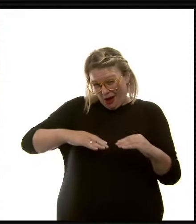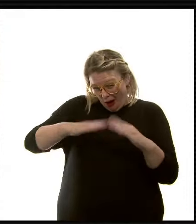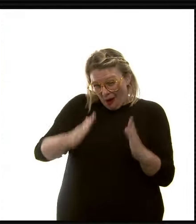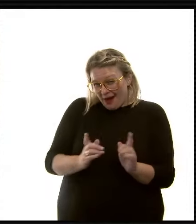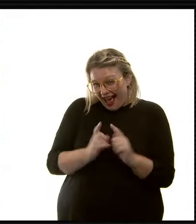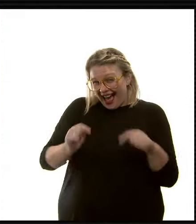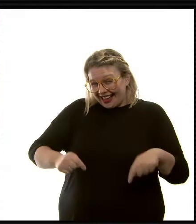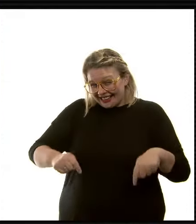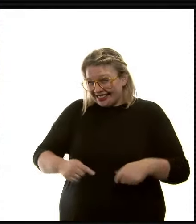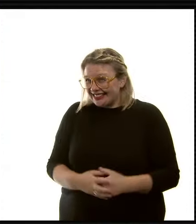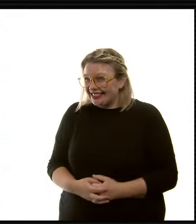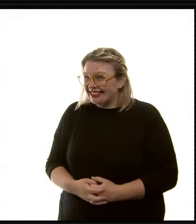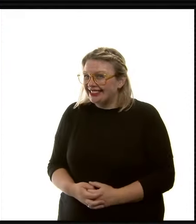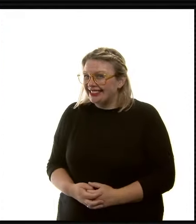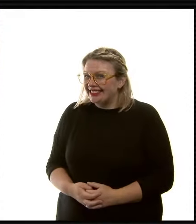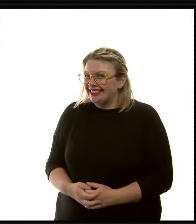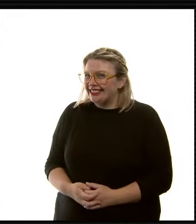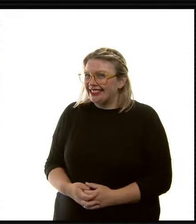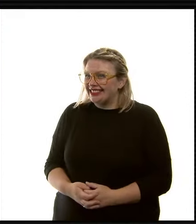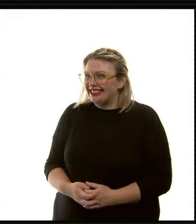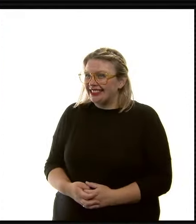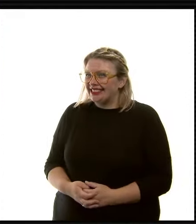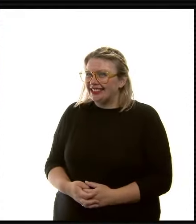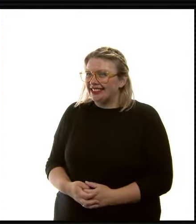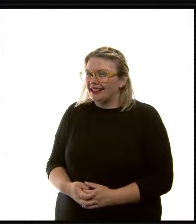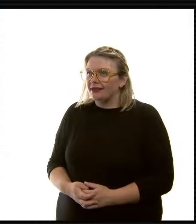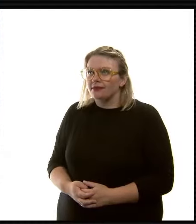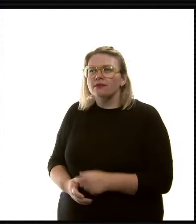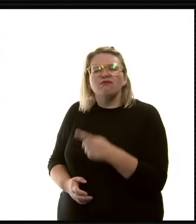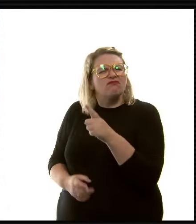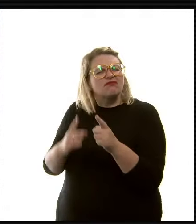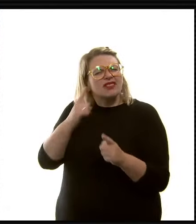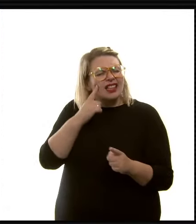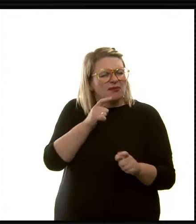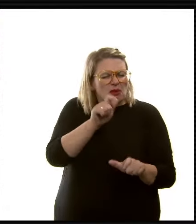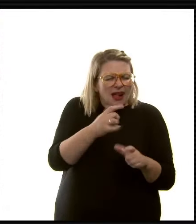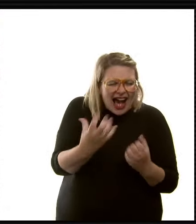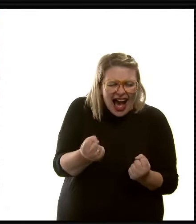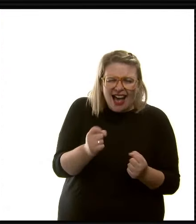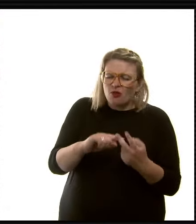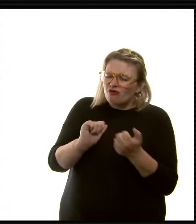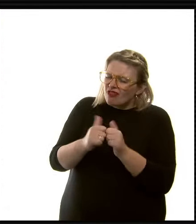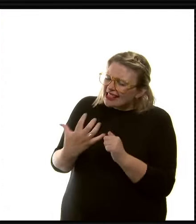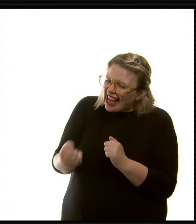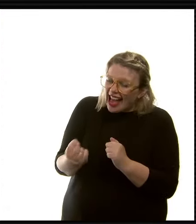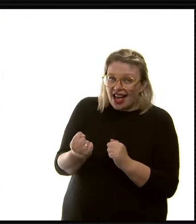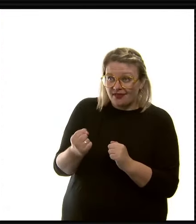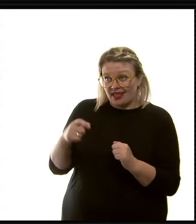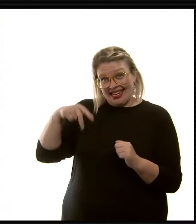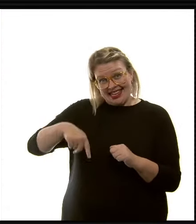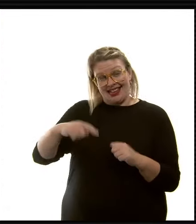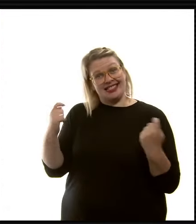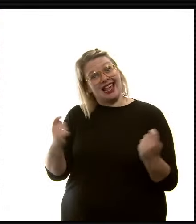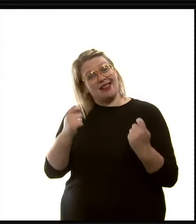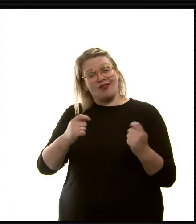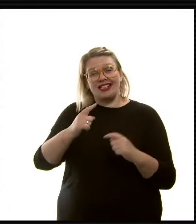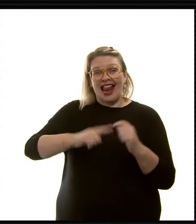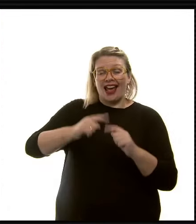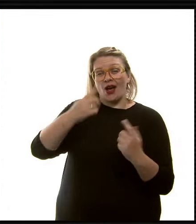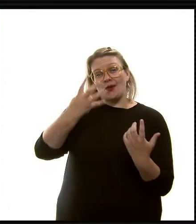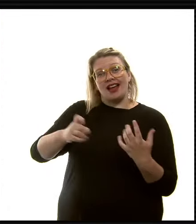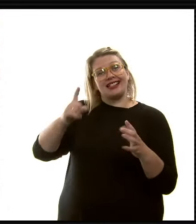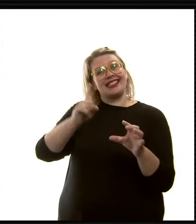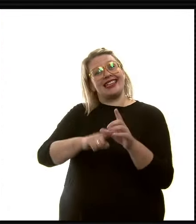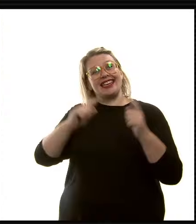that most people either had a room like this or their friends had a room like this. We're about to celebrate the 90th anniversary of LEGO Play,